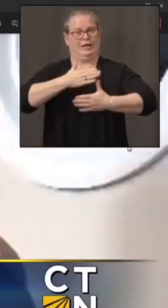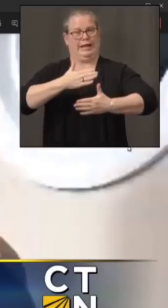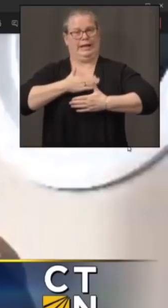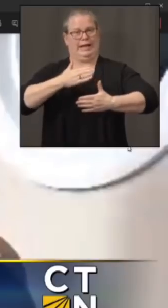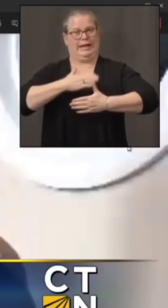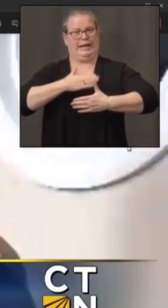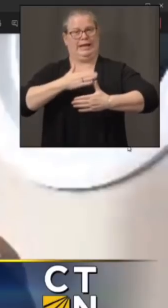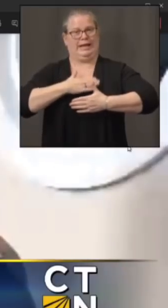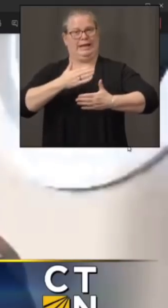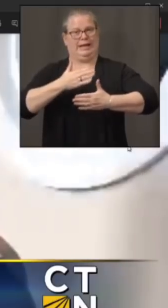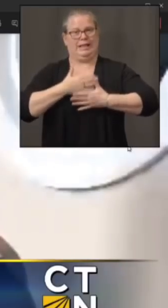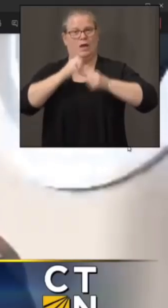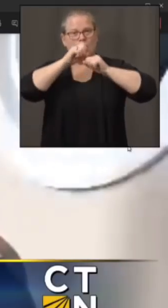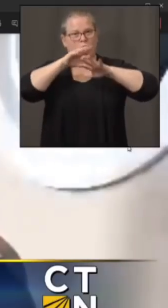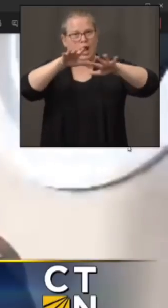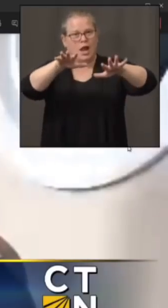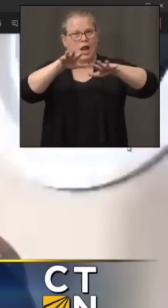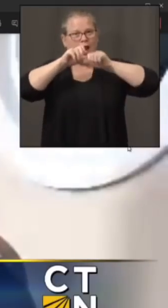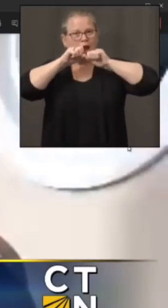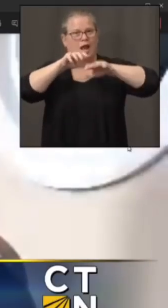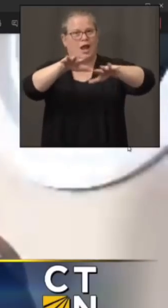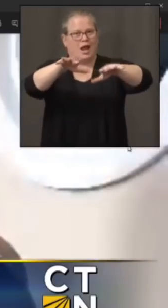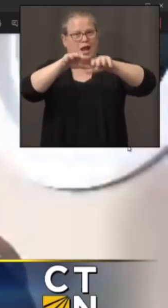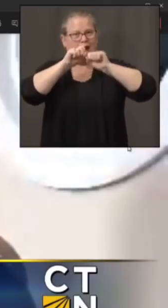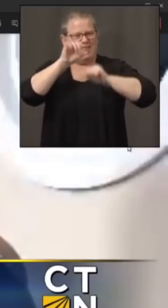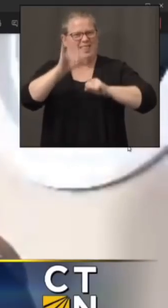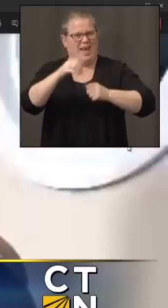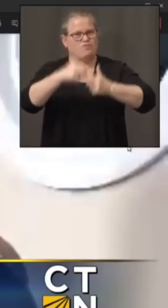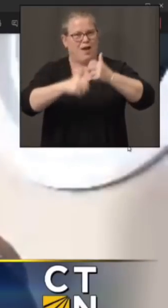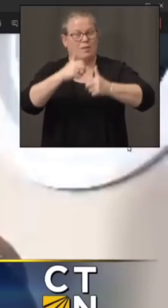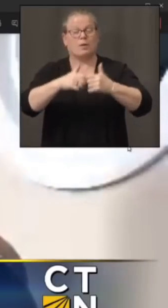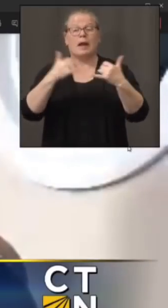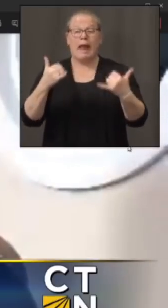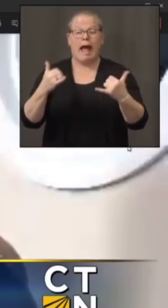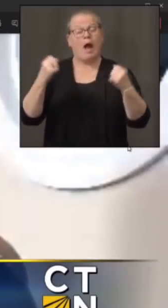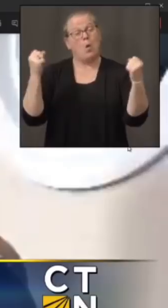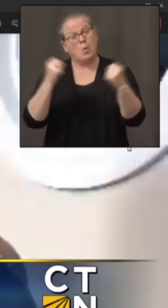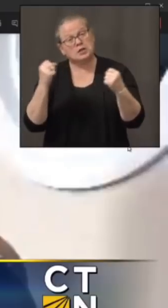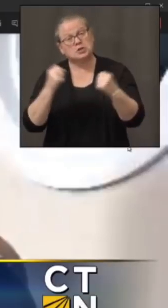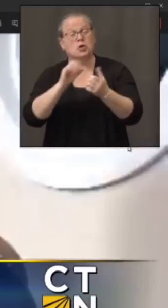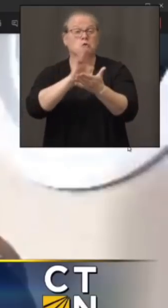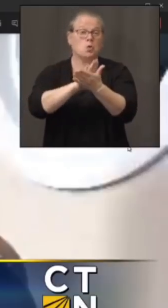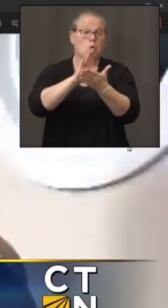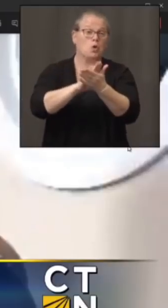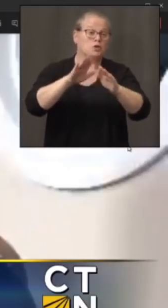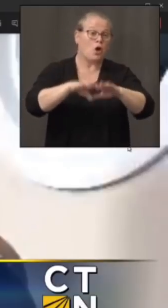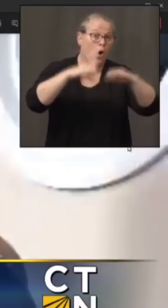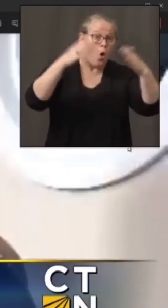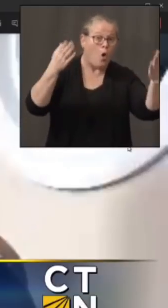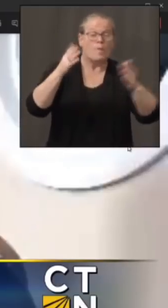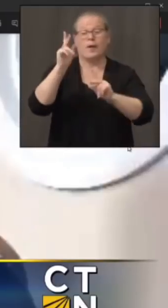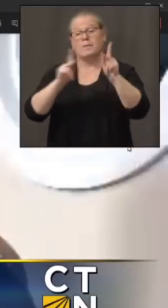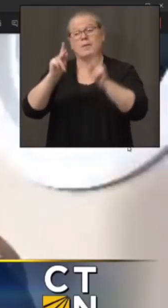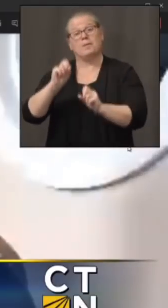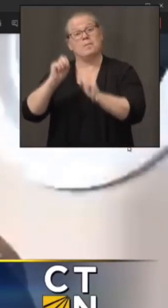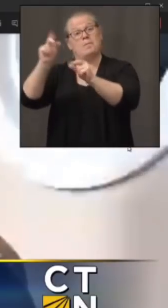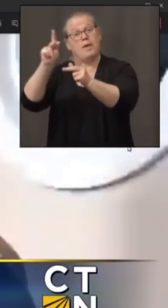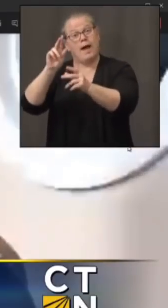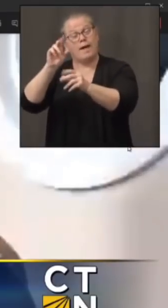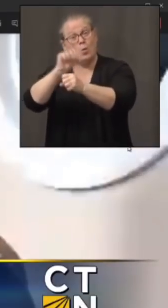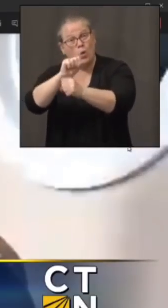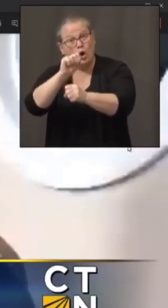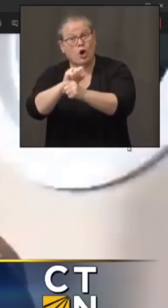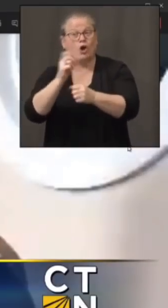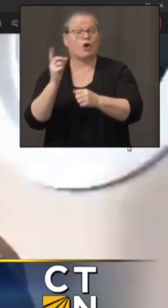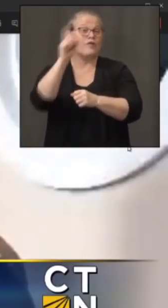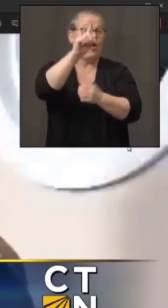winter. We've taken steps to, return to school, go back to college, go back to work. We're huddling indoors because it's cold out. So all the